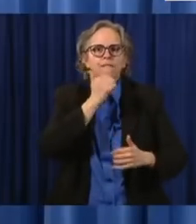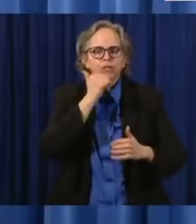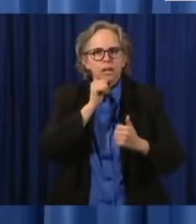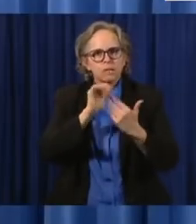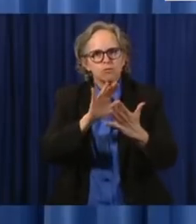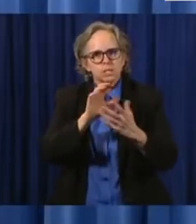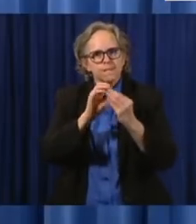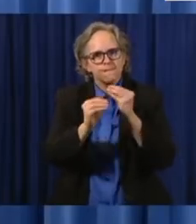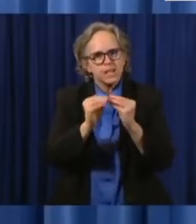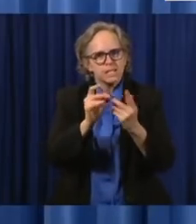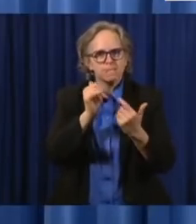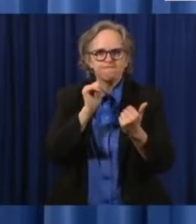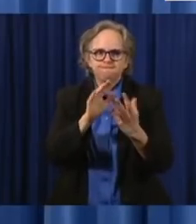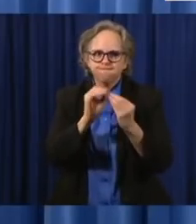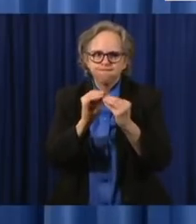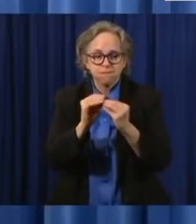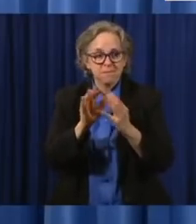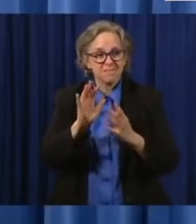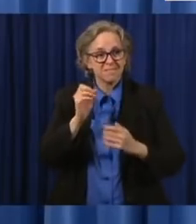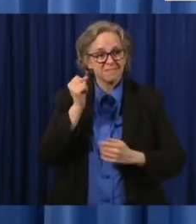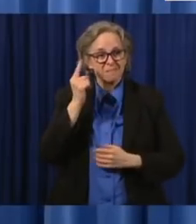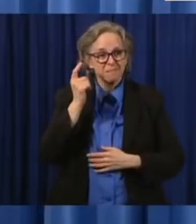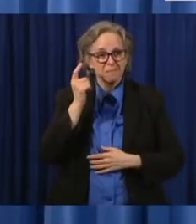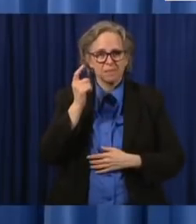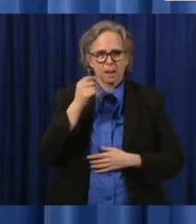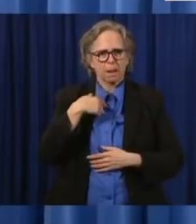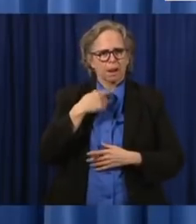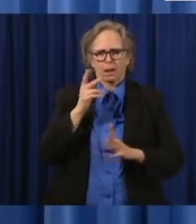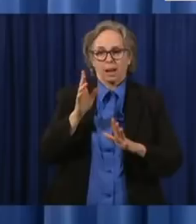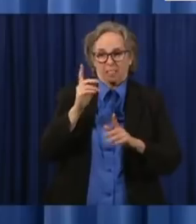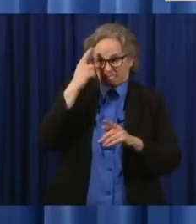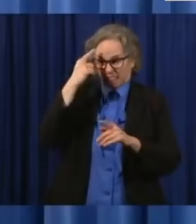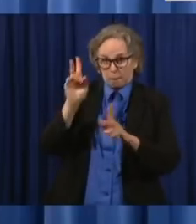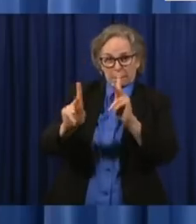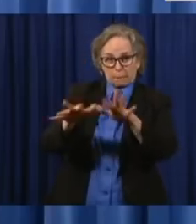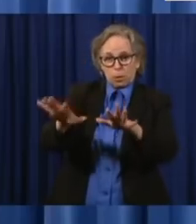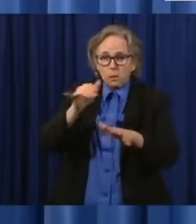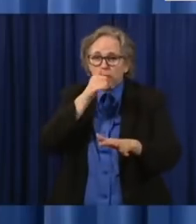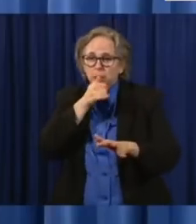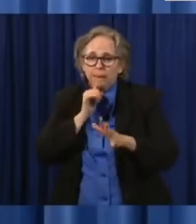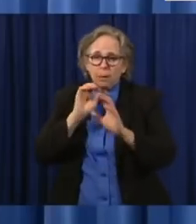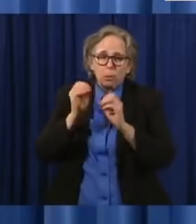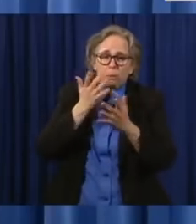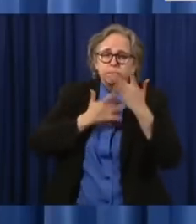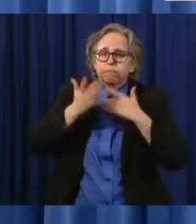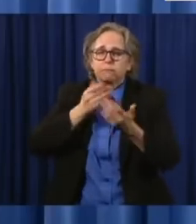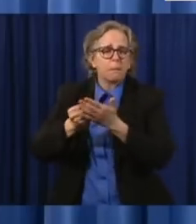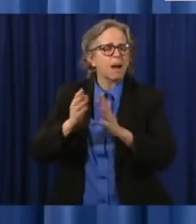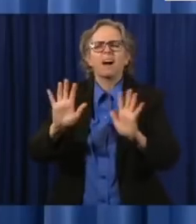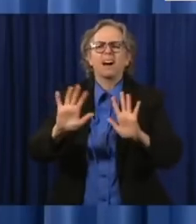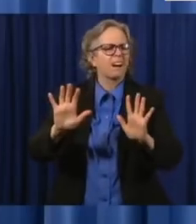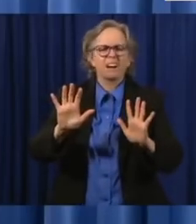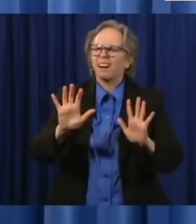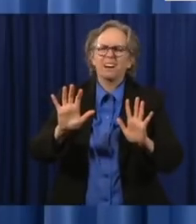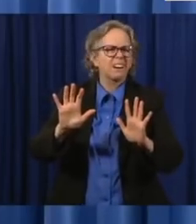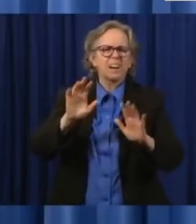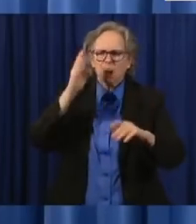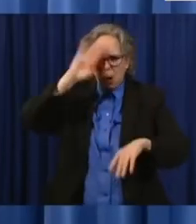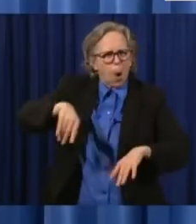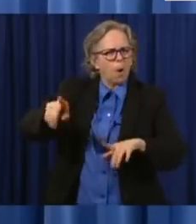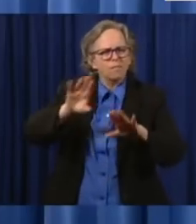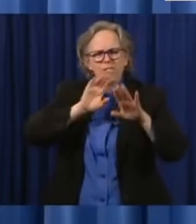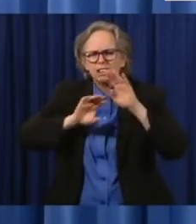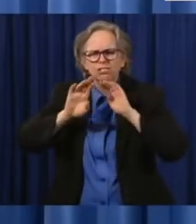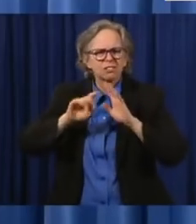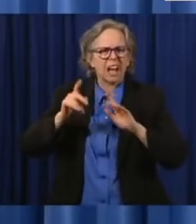lessen the pain of not getting that check. That does not lessen the aggravation when you're on the phone and you're trying to get